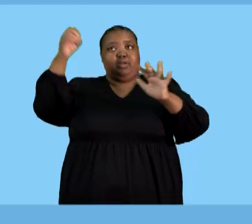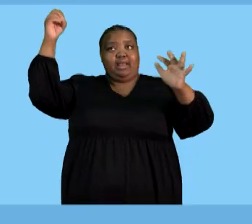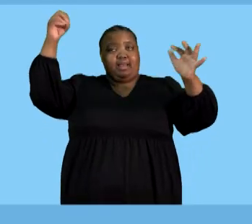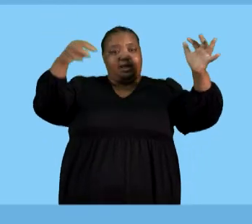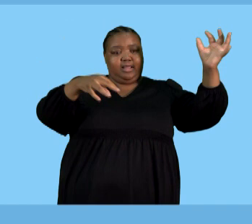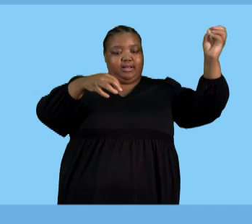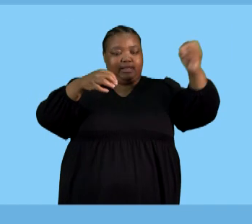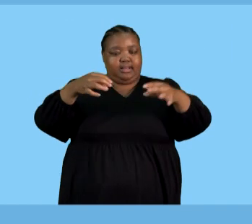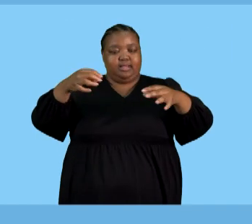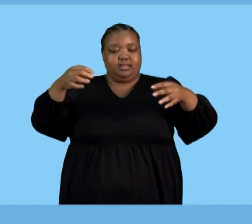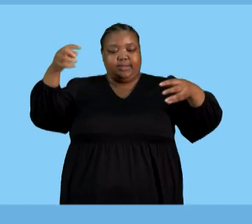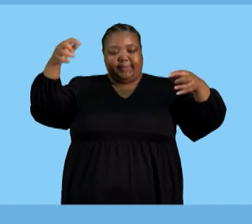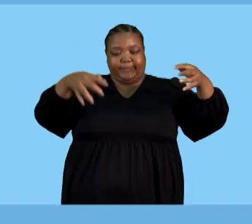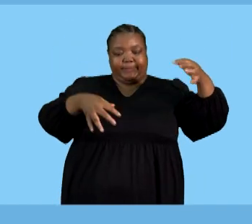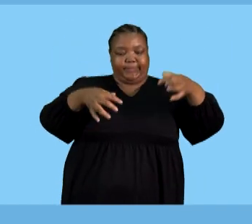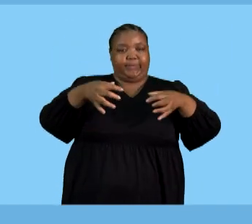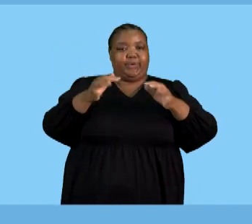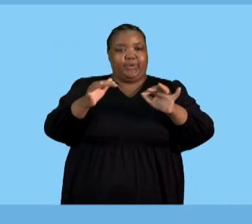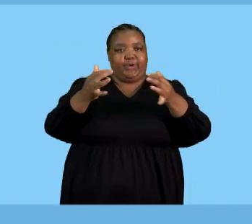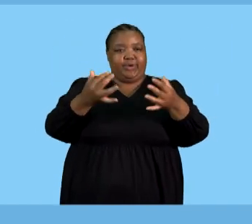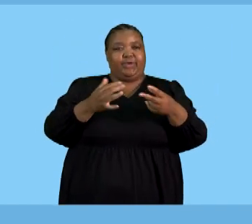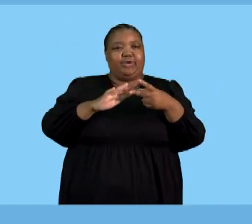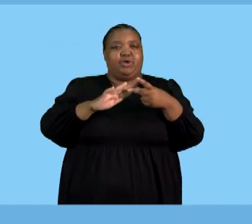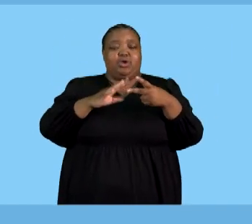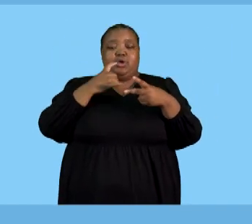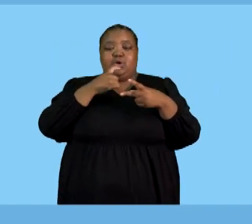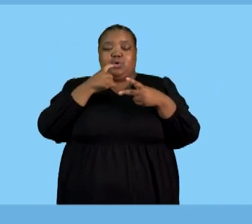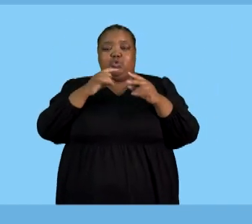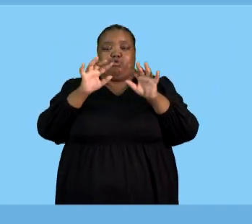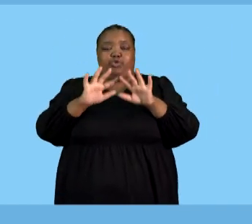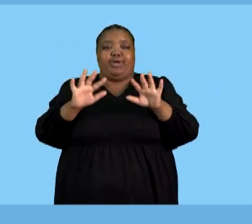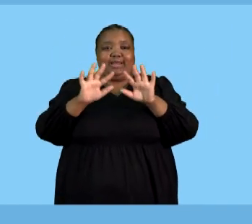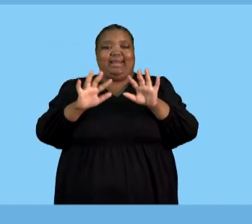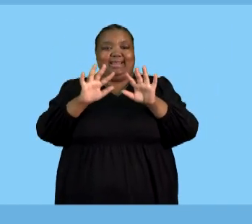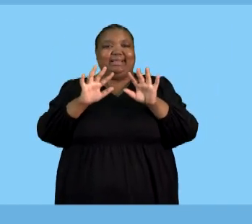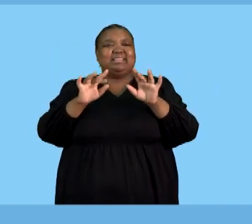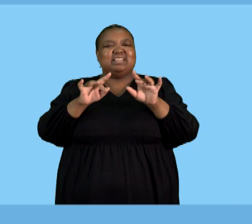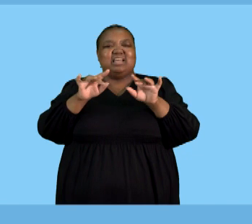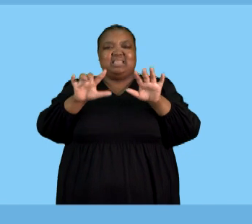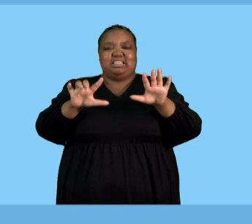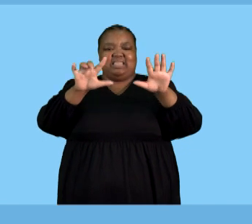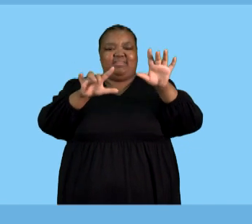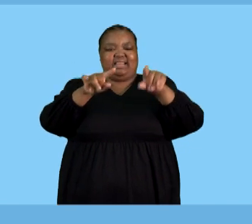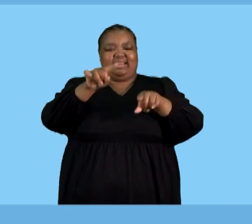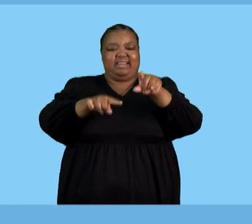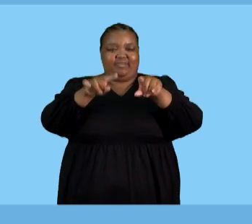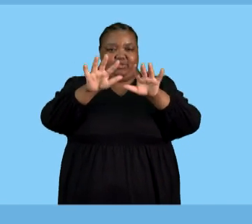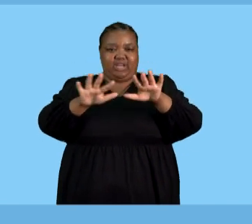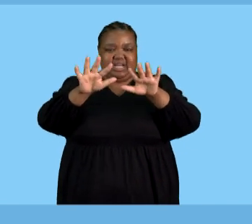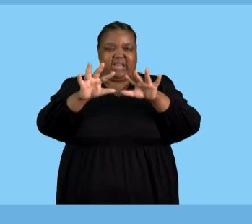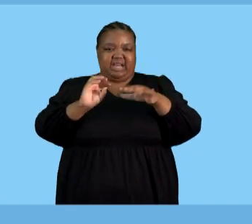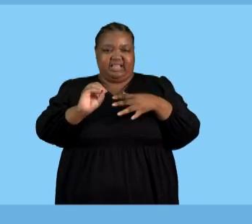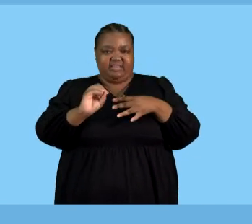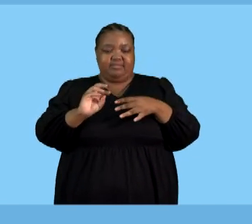is a drawing that shows the path of light. And then number 2, the white light that we see is made up of 7